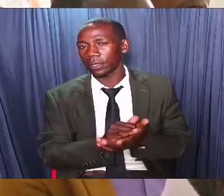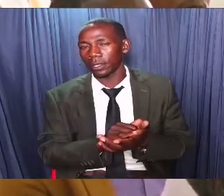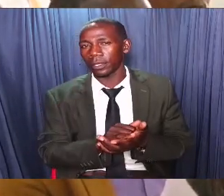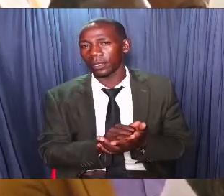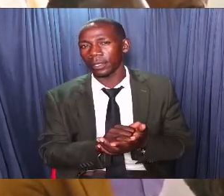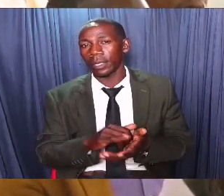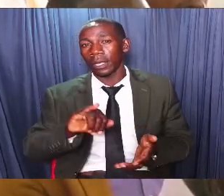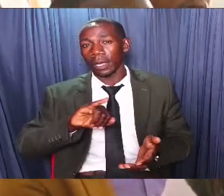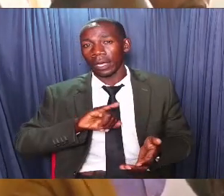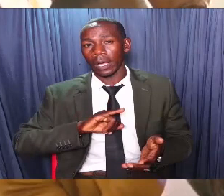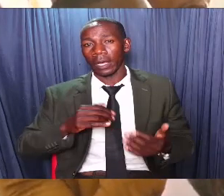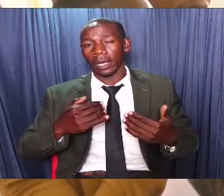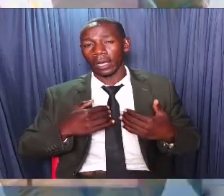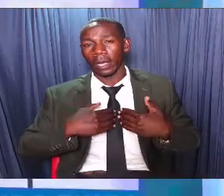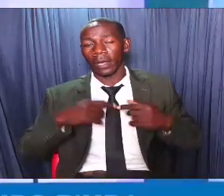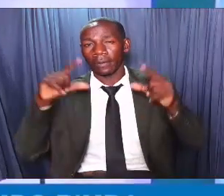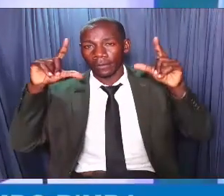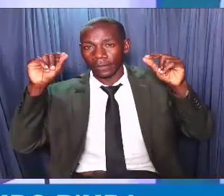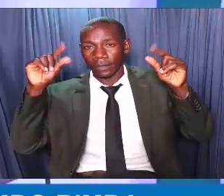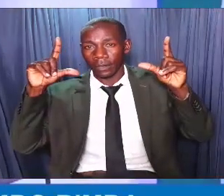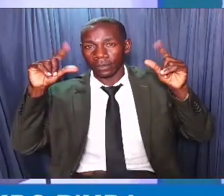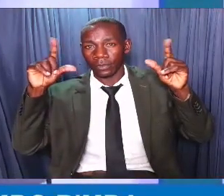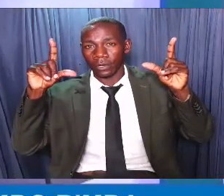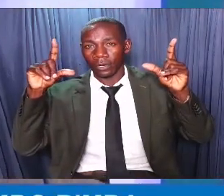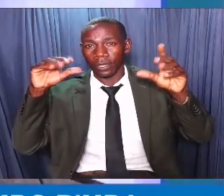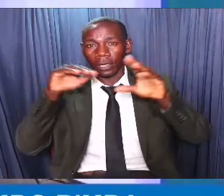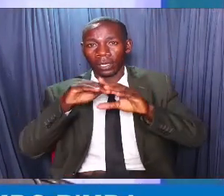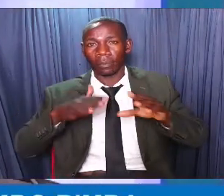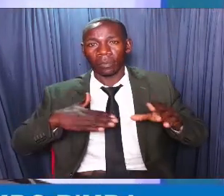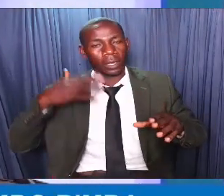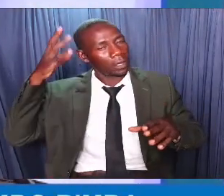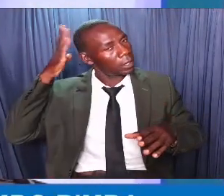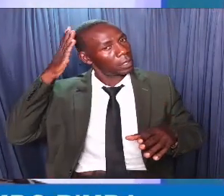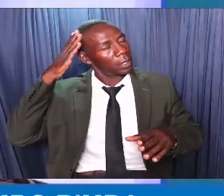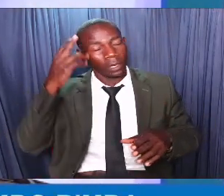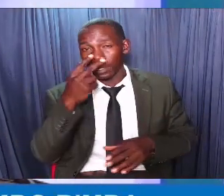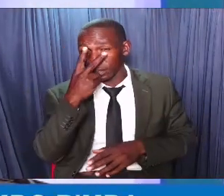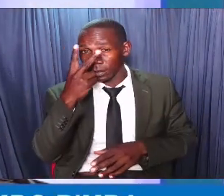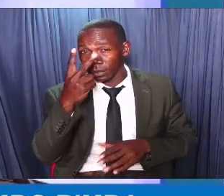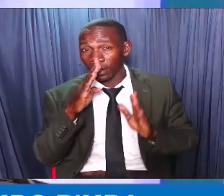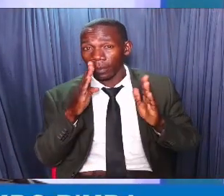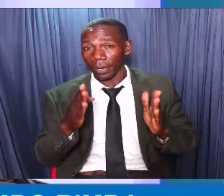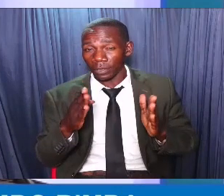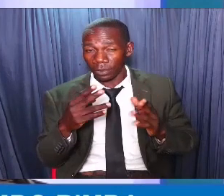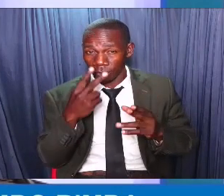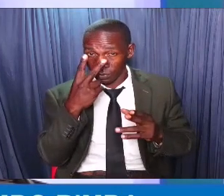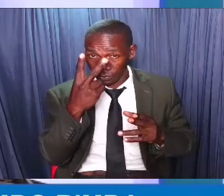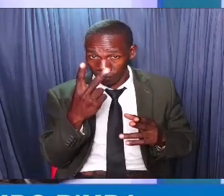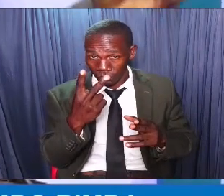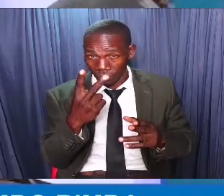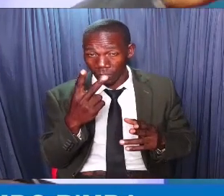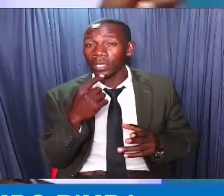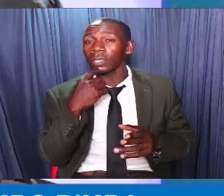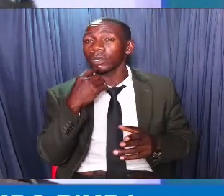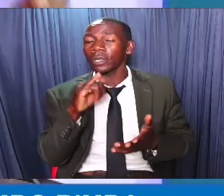him, mimi nina nyota hapa ndani ya kichwa yangu. I have a star in my head. Nikiangalia mtu namna hii, when I look at you, huwa inaniambia